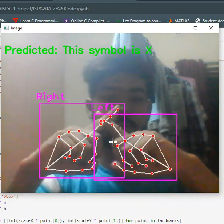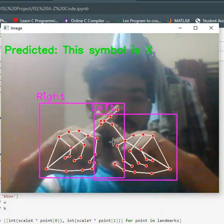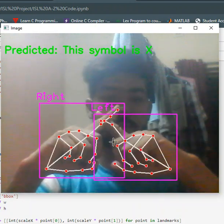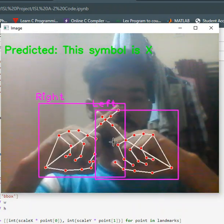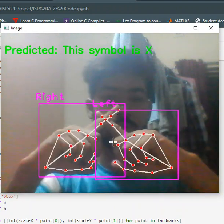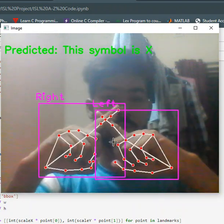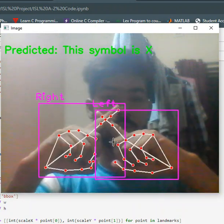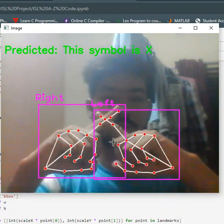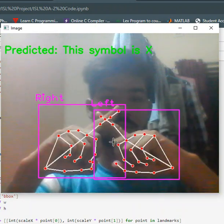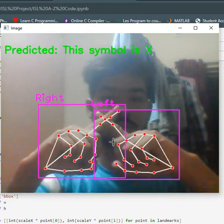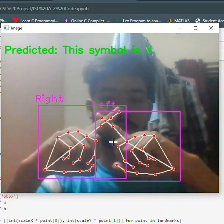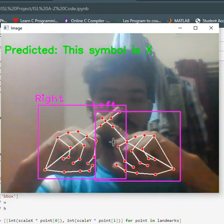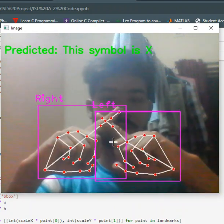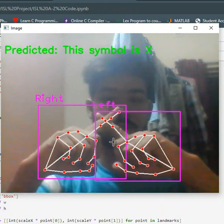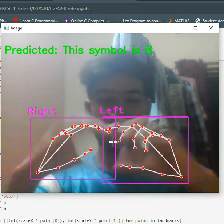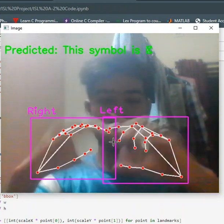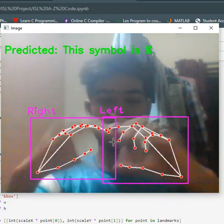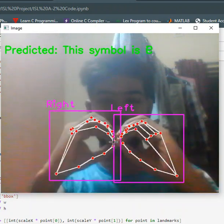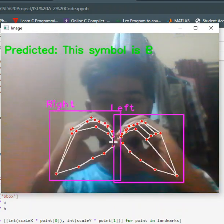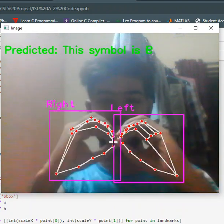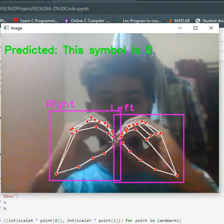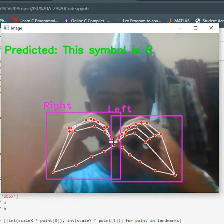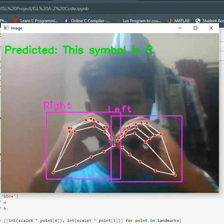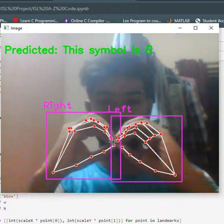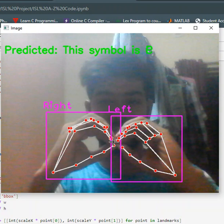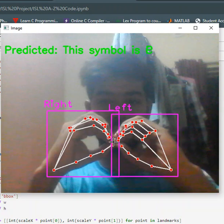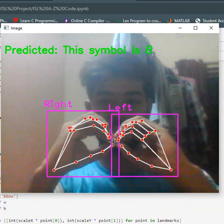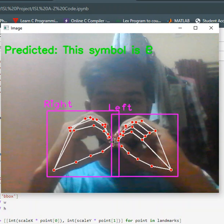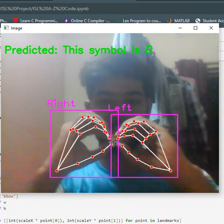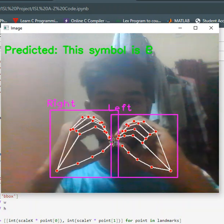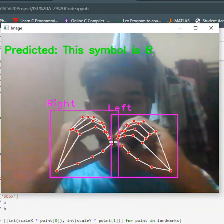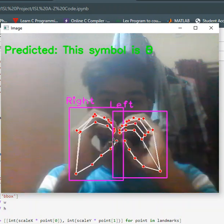Okay, this signs mean x,